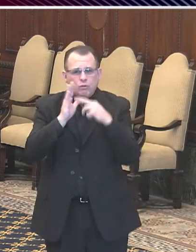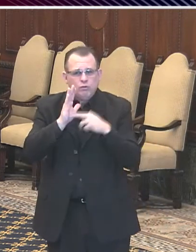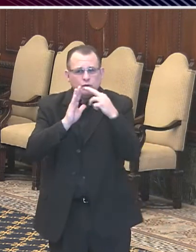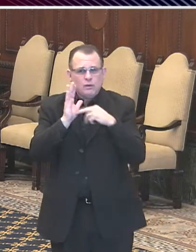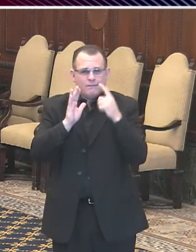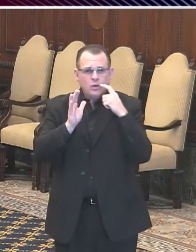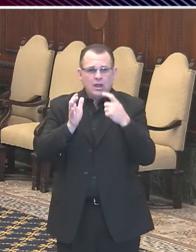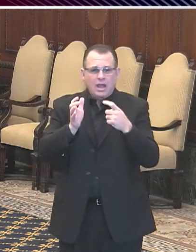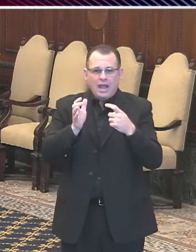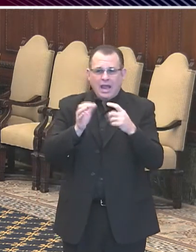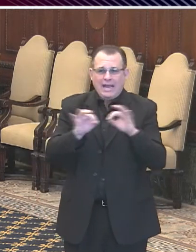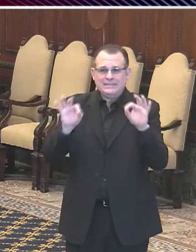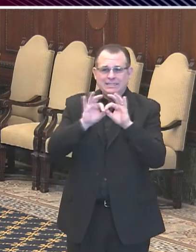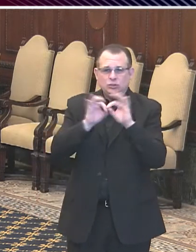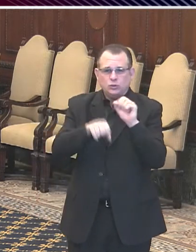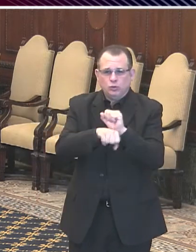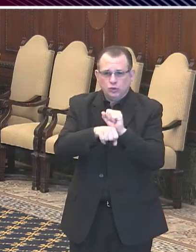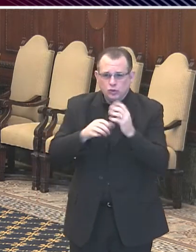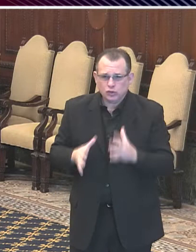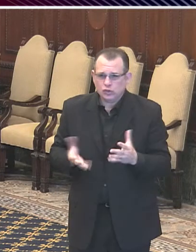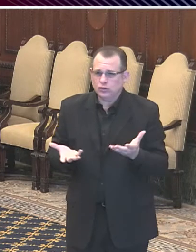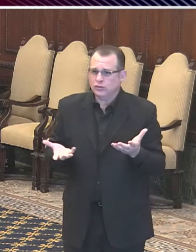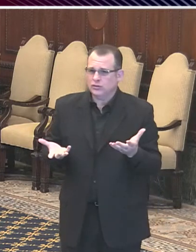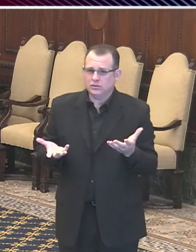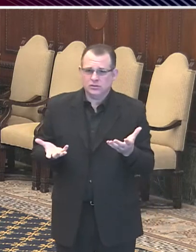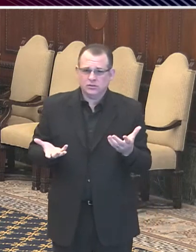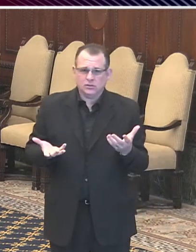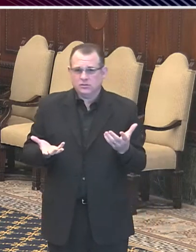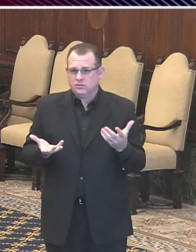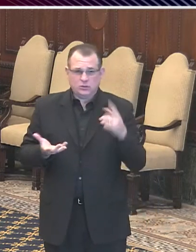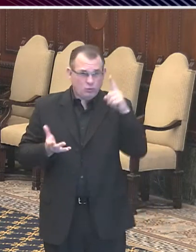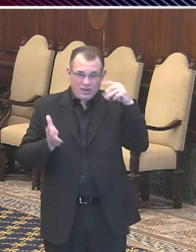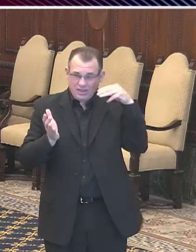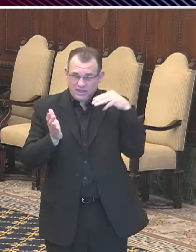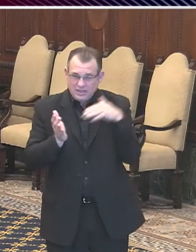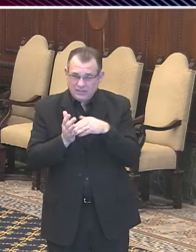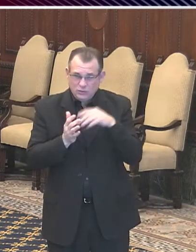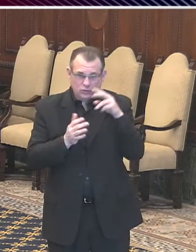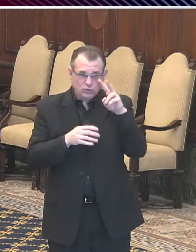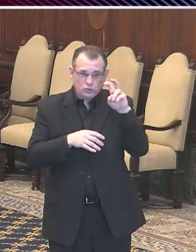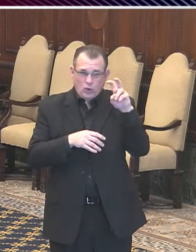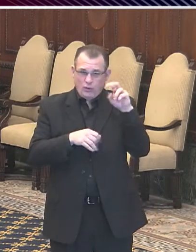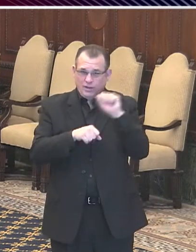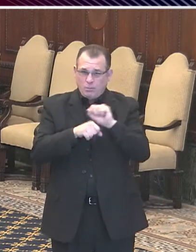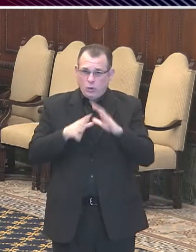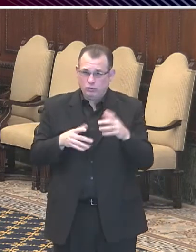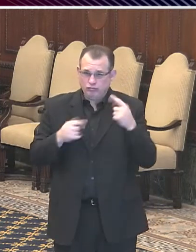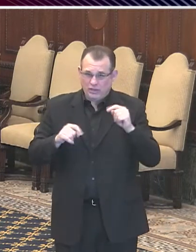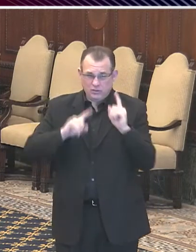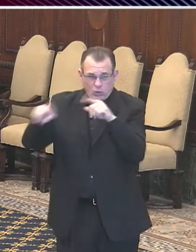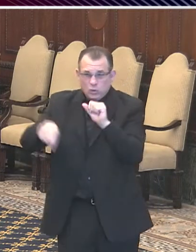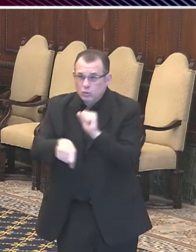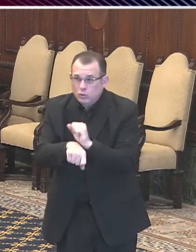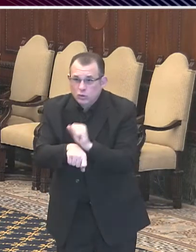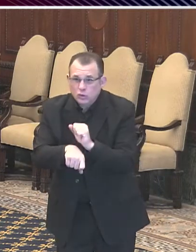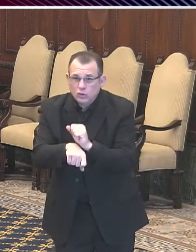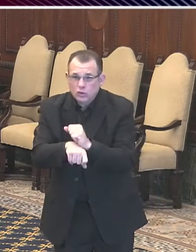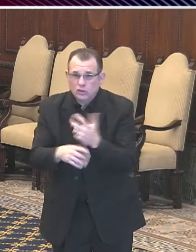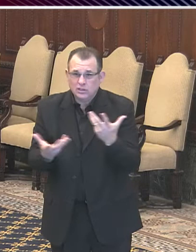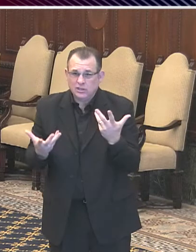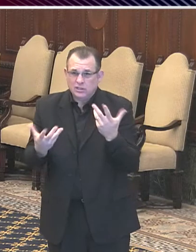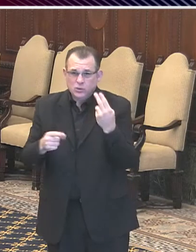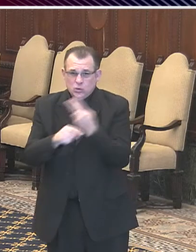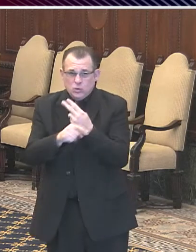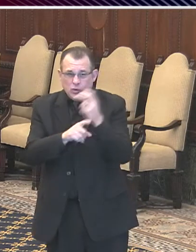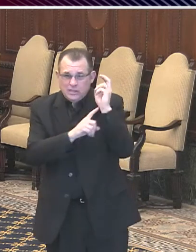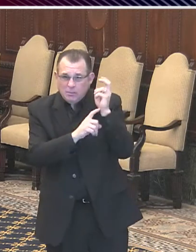about 1,200 employees that rely on SEPTA in order to get to work. Will there be a point where it's going to be limited